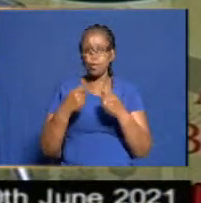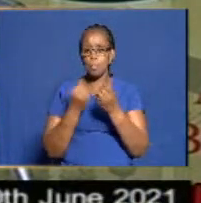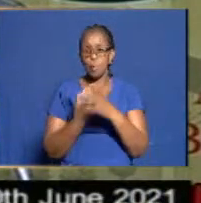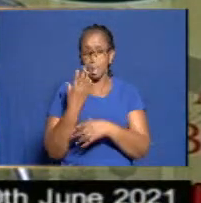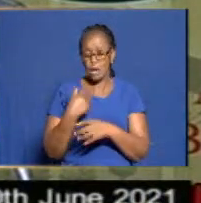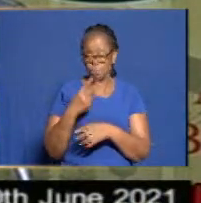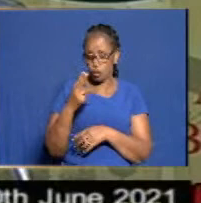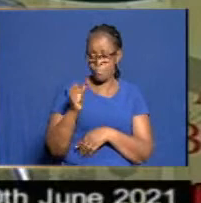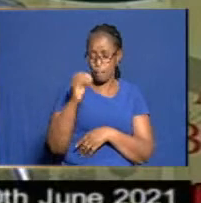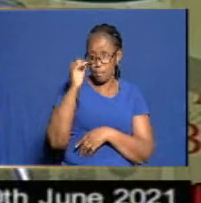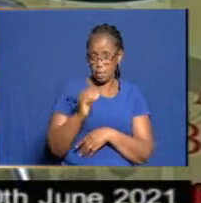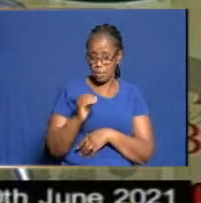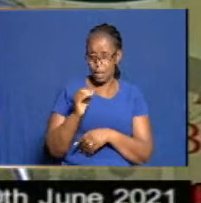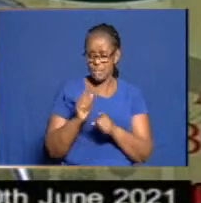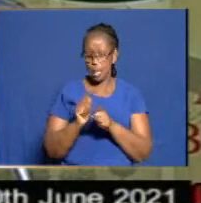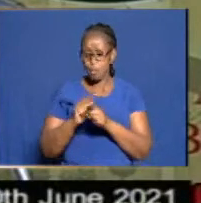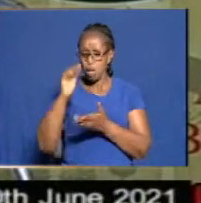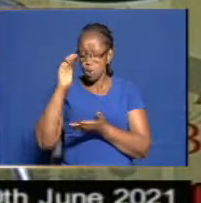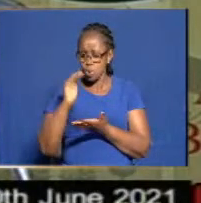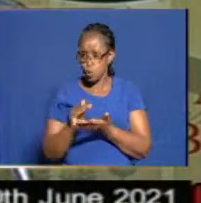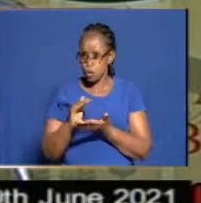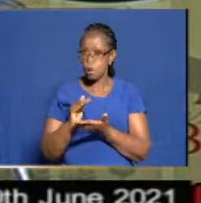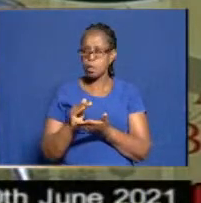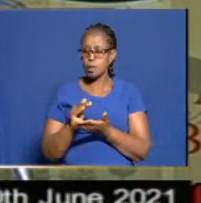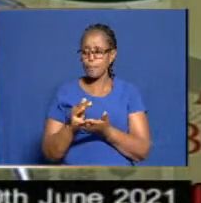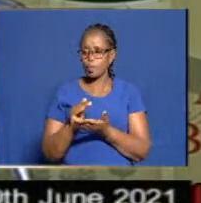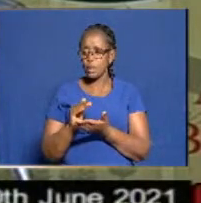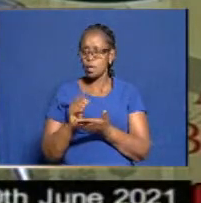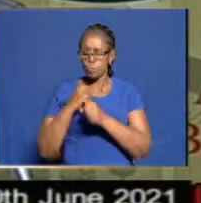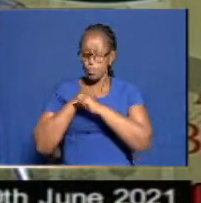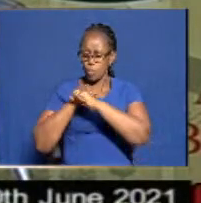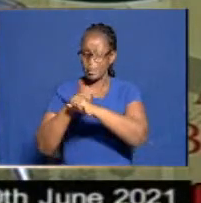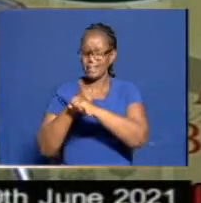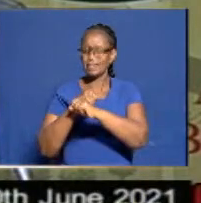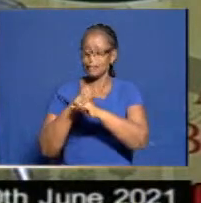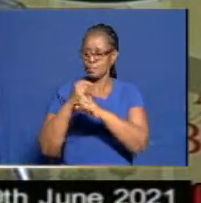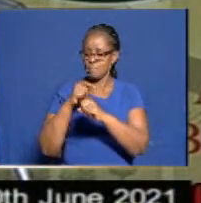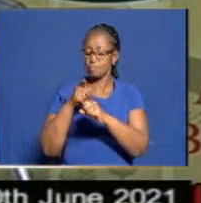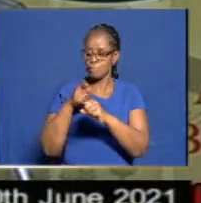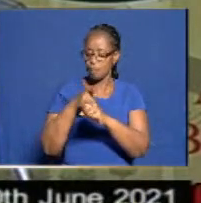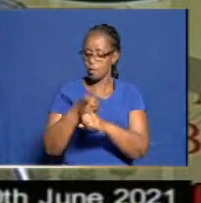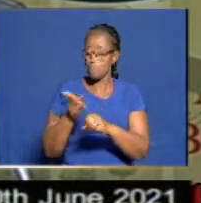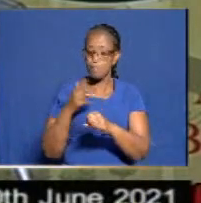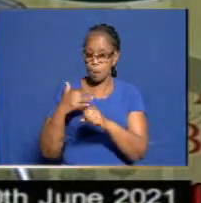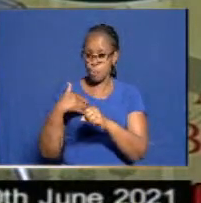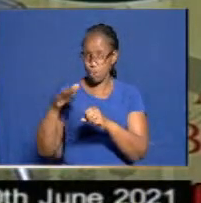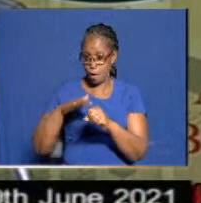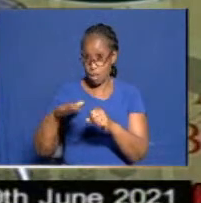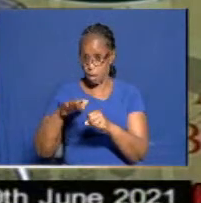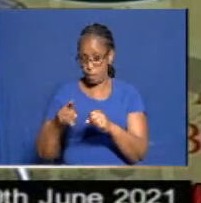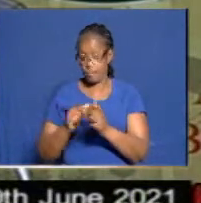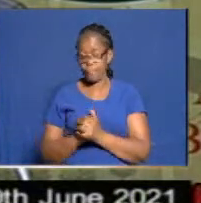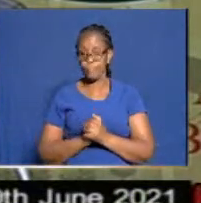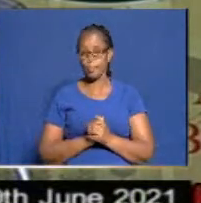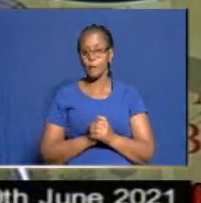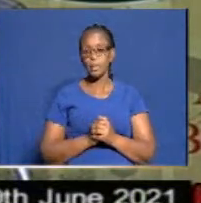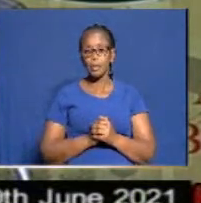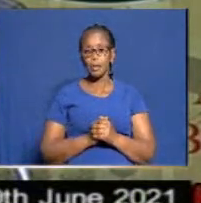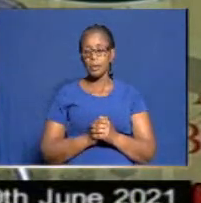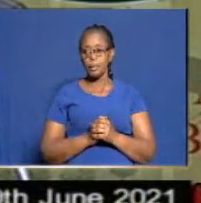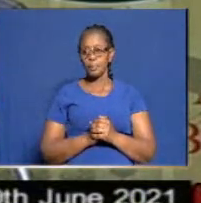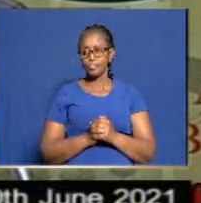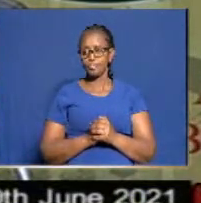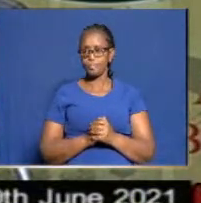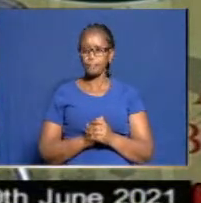introduce a further specific duty rate to guard against undervaluation. Mr. Speaker, our micro,